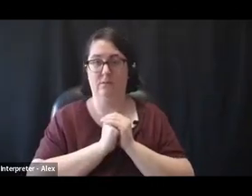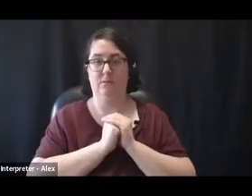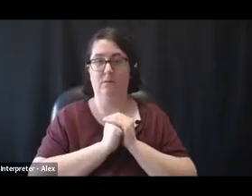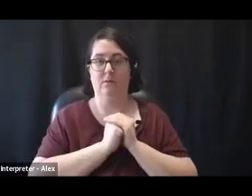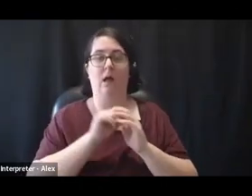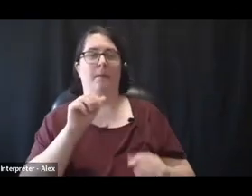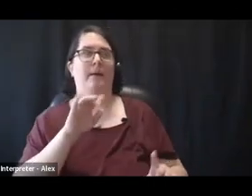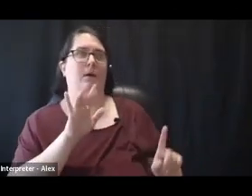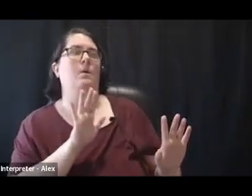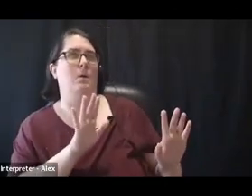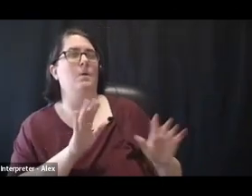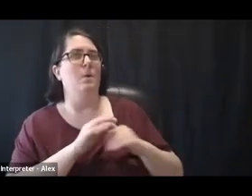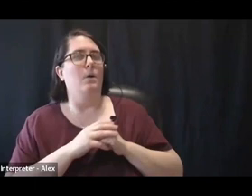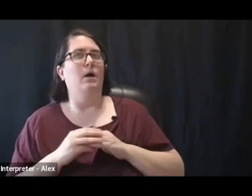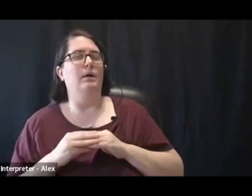I see.